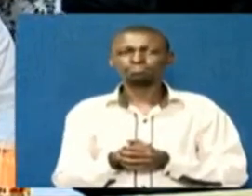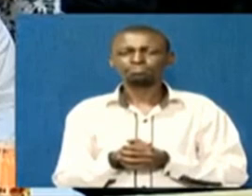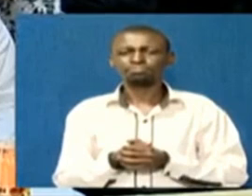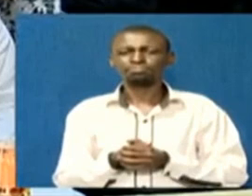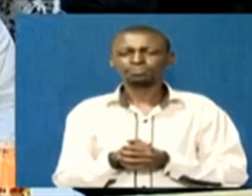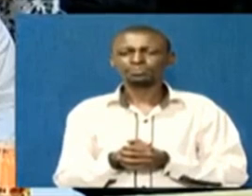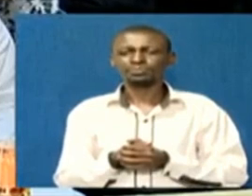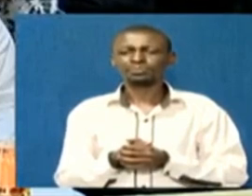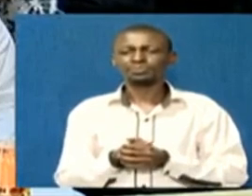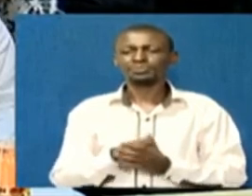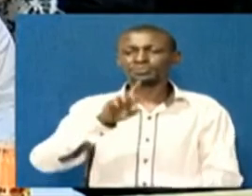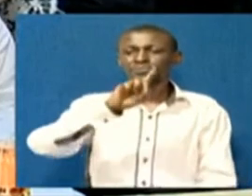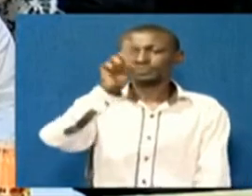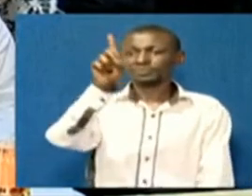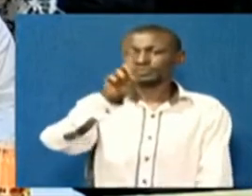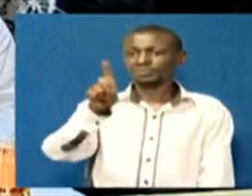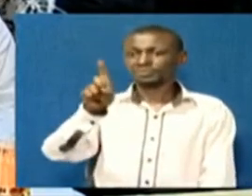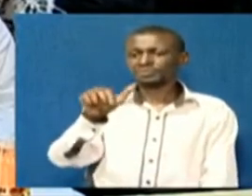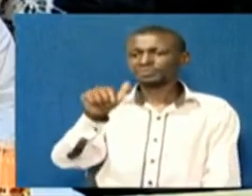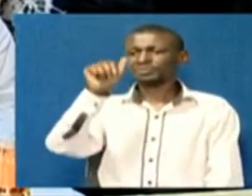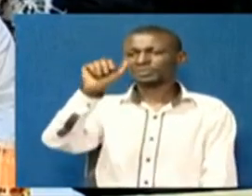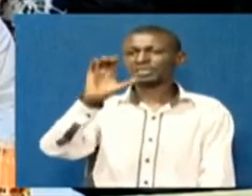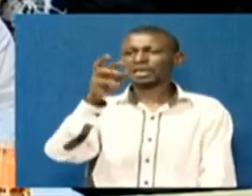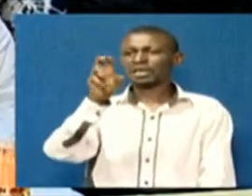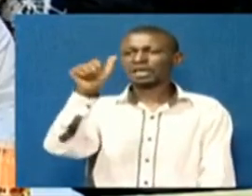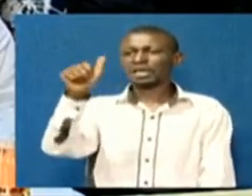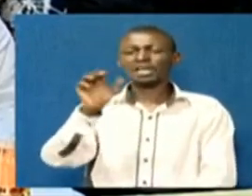Zechariah chapter 5 verse 4.